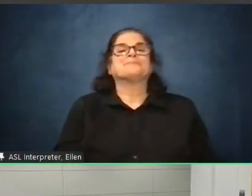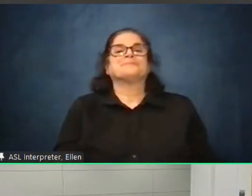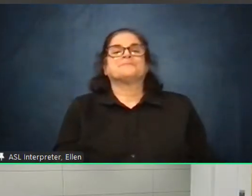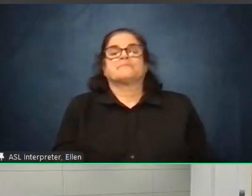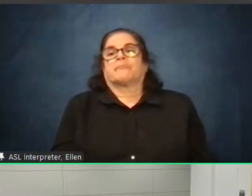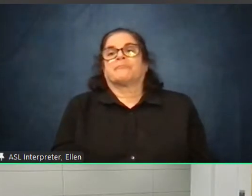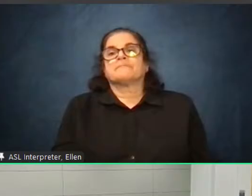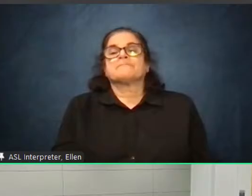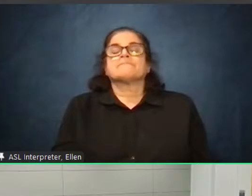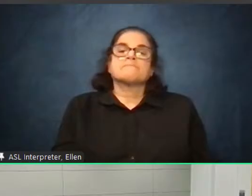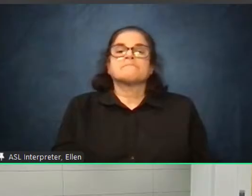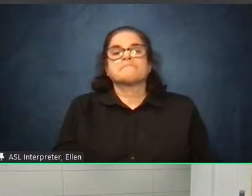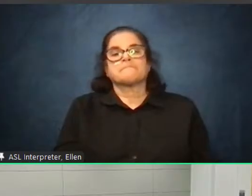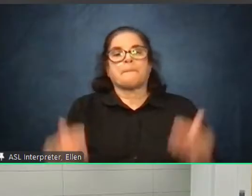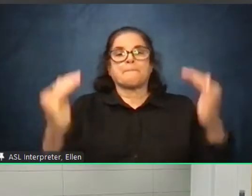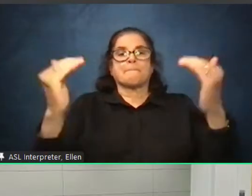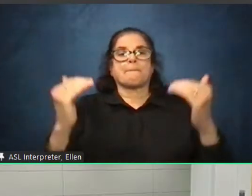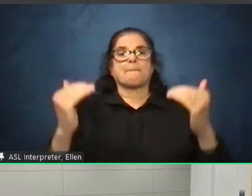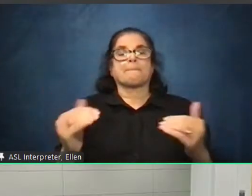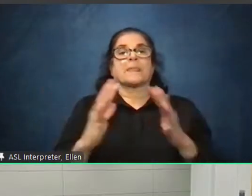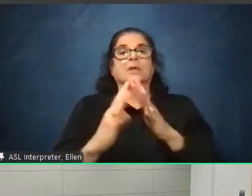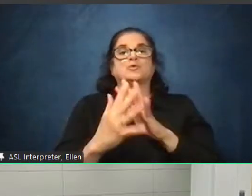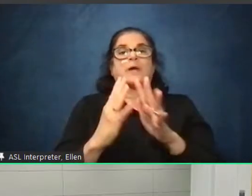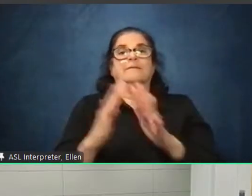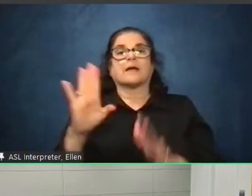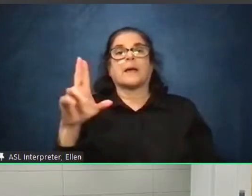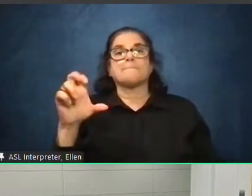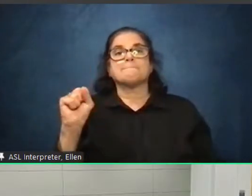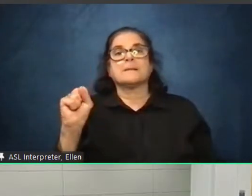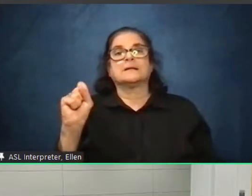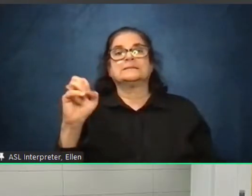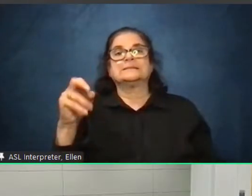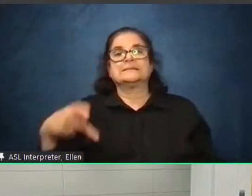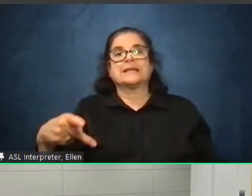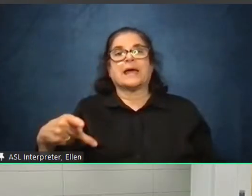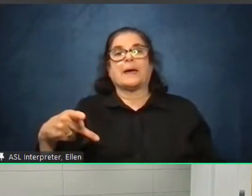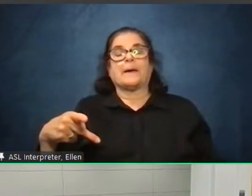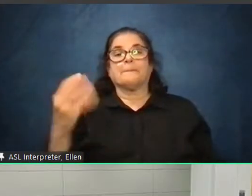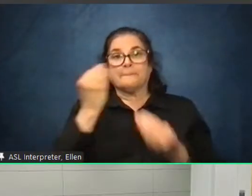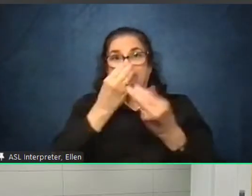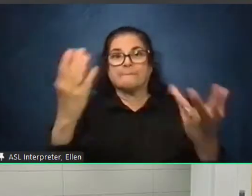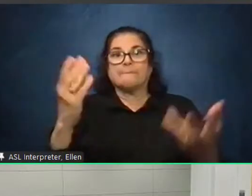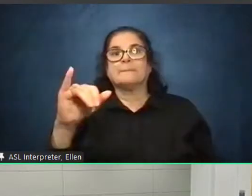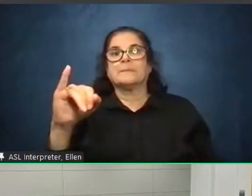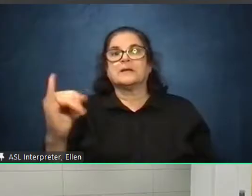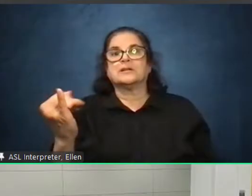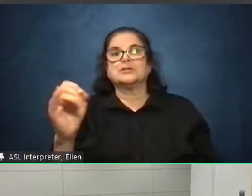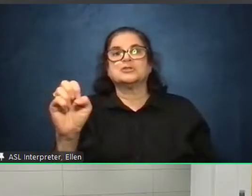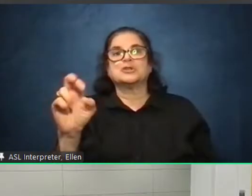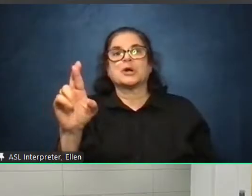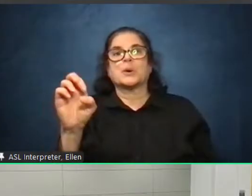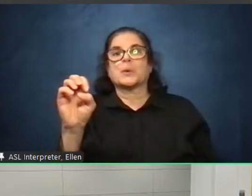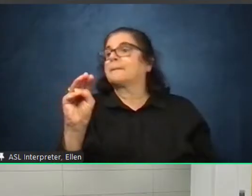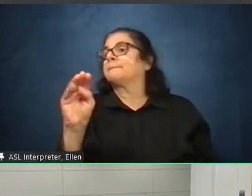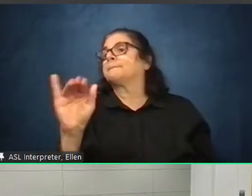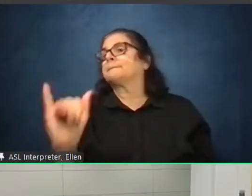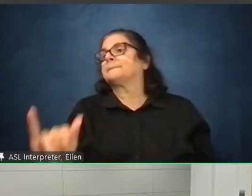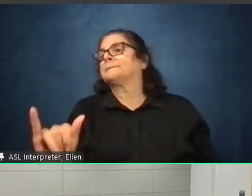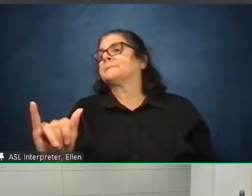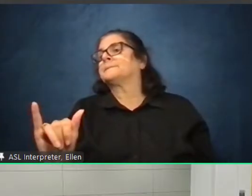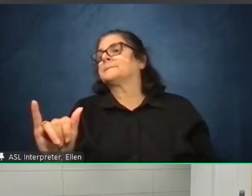And next we have traffic bus stop updates presented by Jeremy Safran, Senior Manager of Traffic